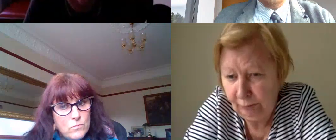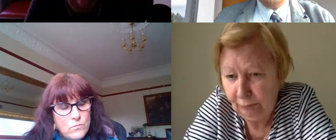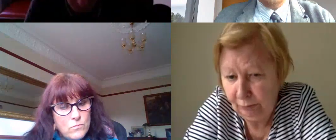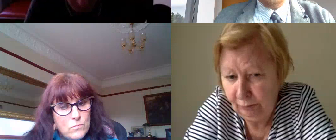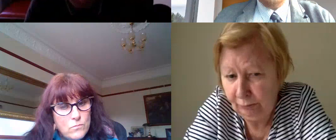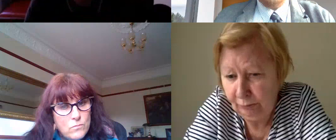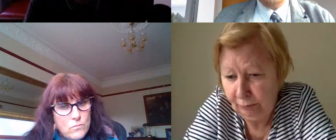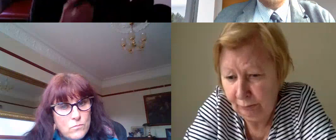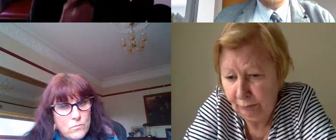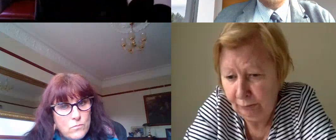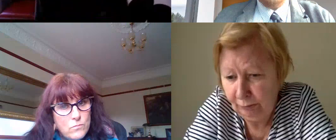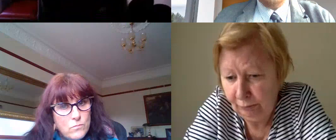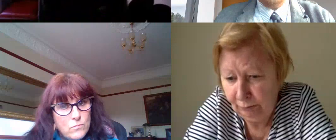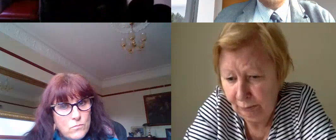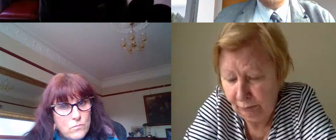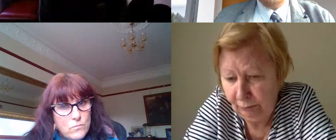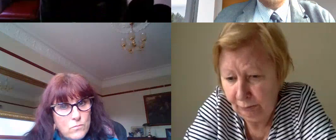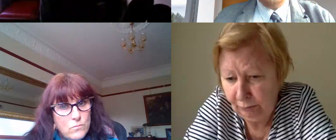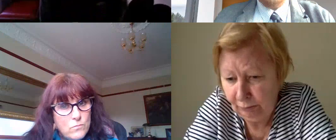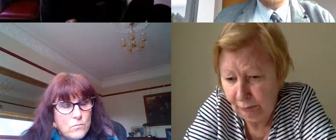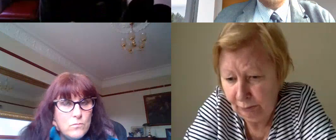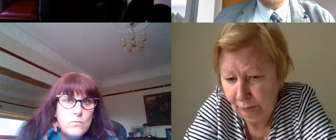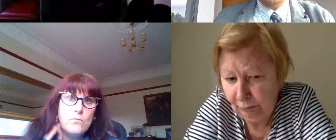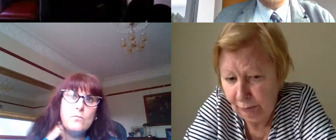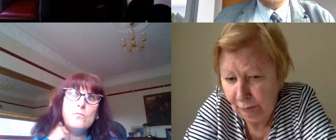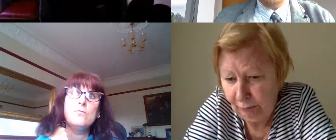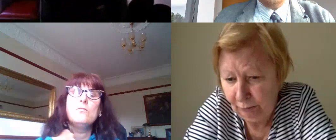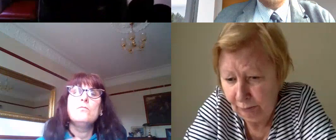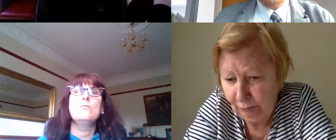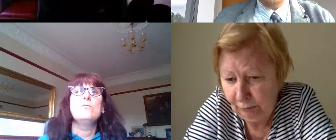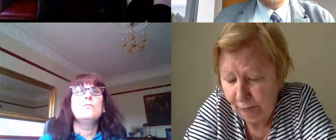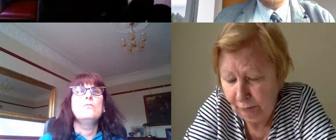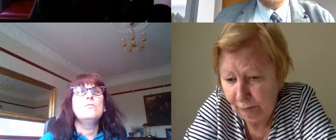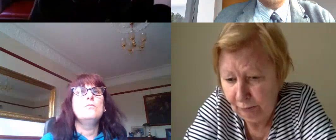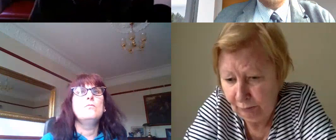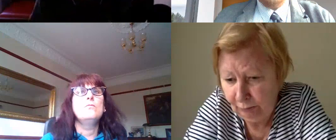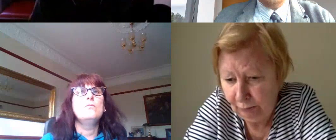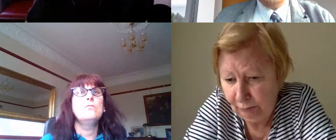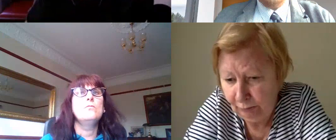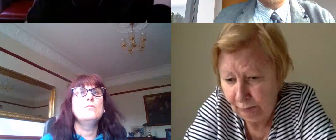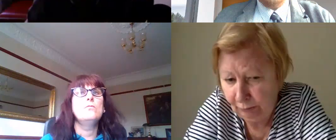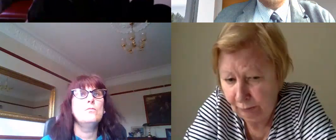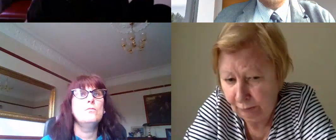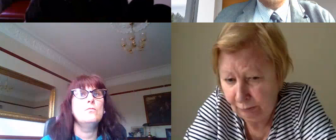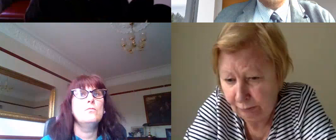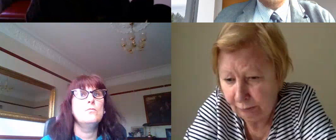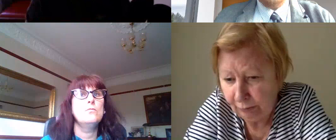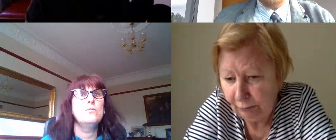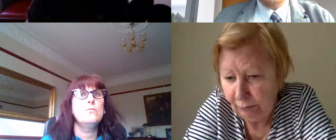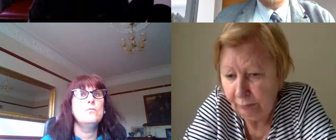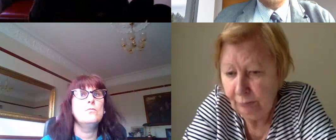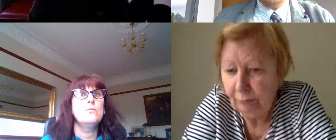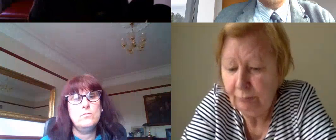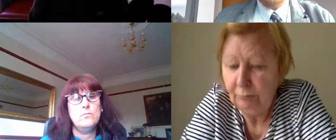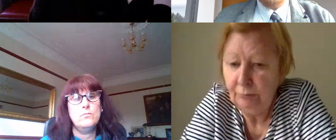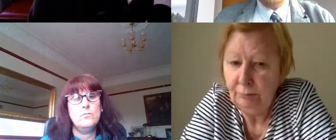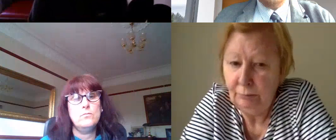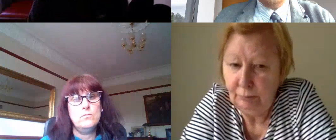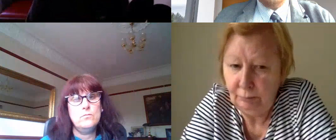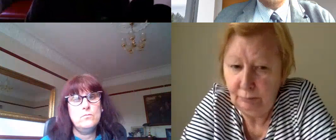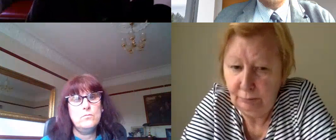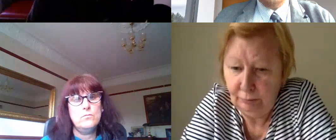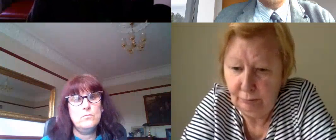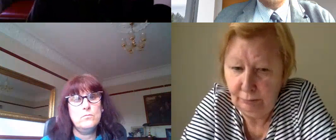attending for them. We are limited in the numbers, so it's 2 car parking passes per